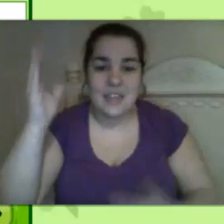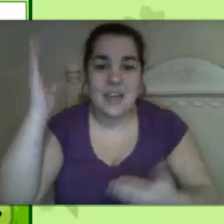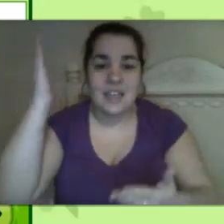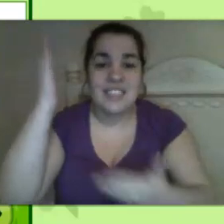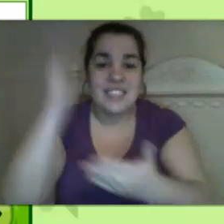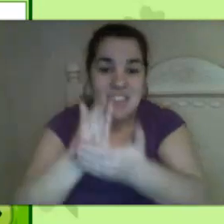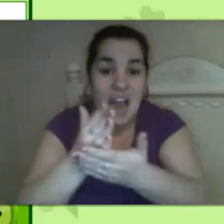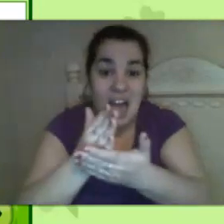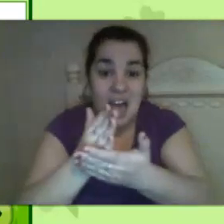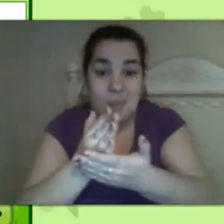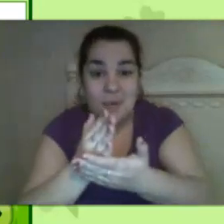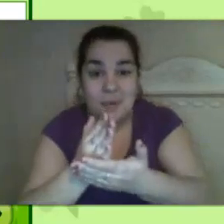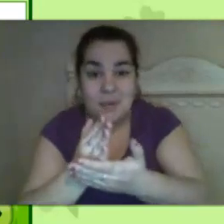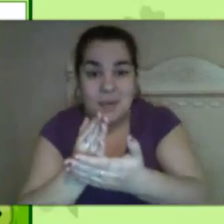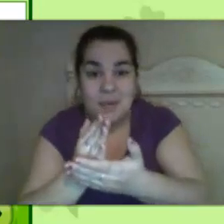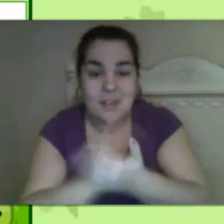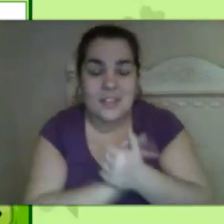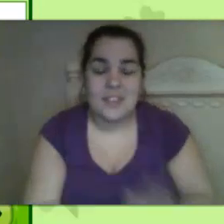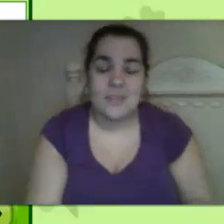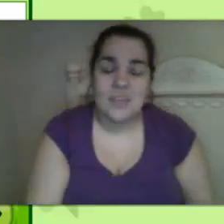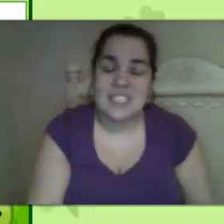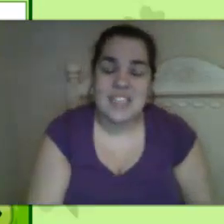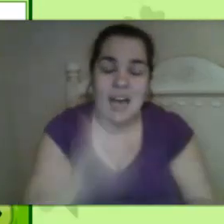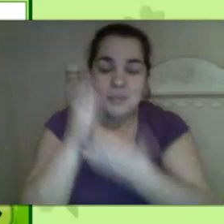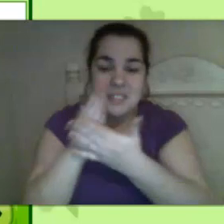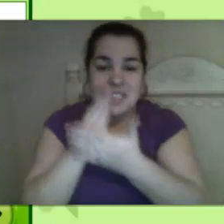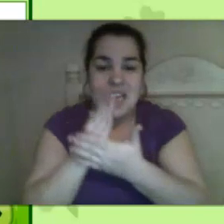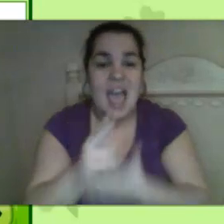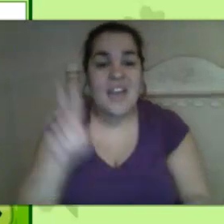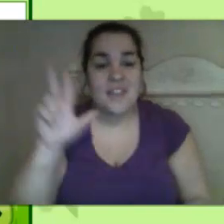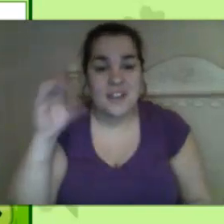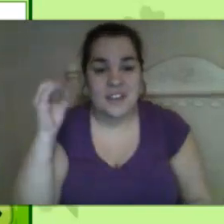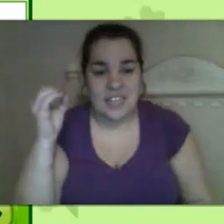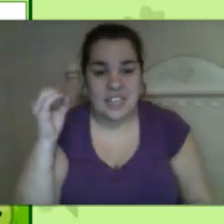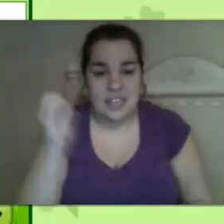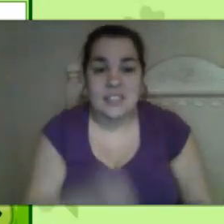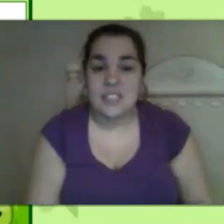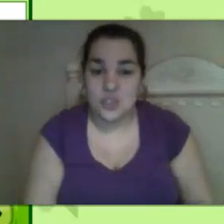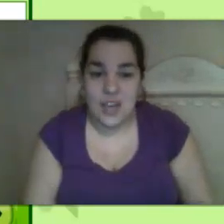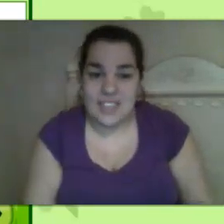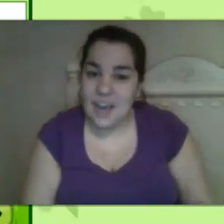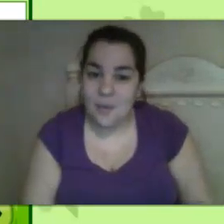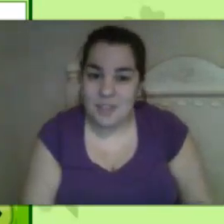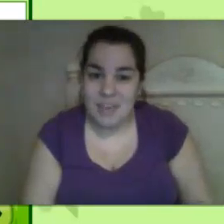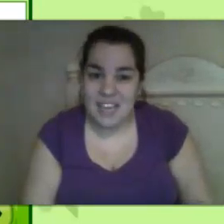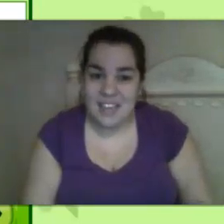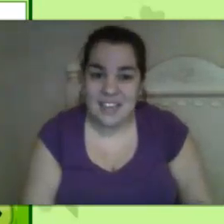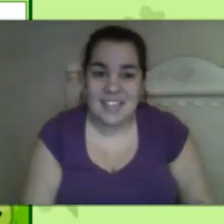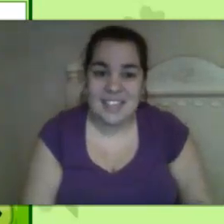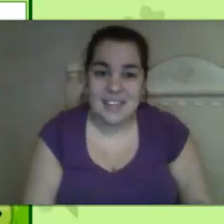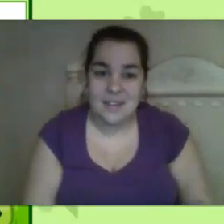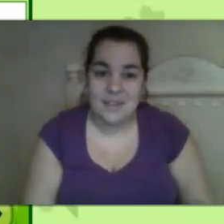30. Stop! We stopped at 30. Did you guys count with